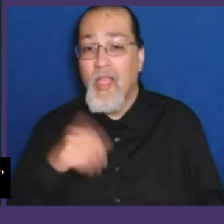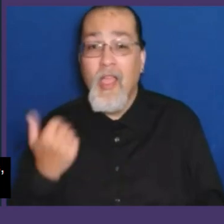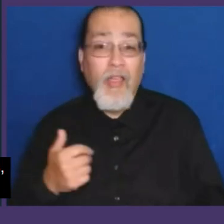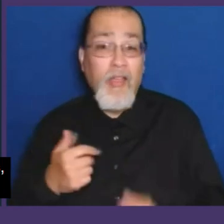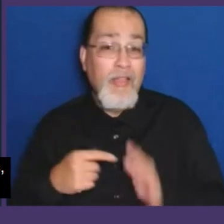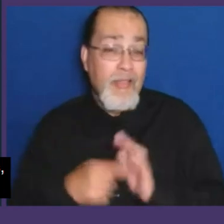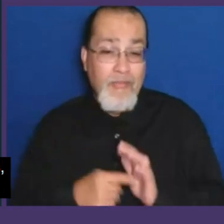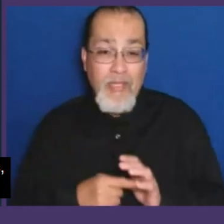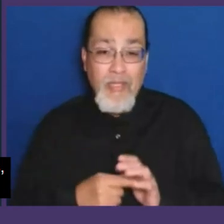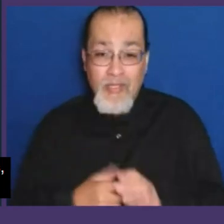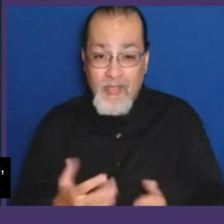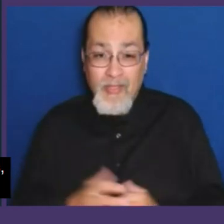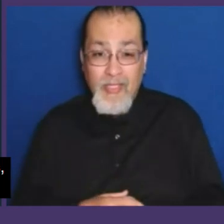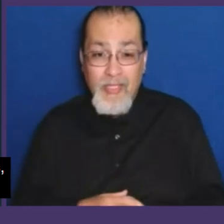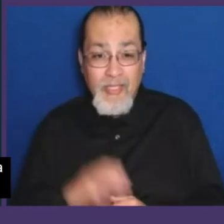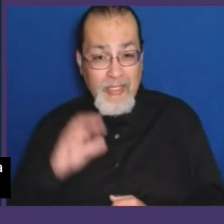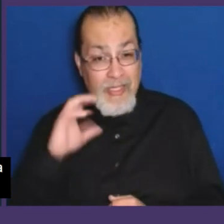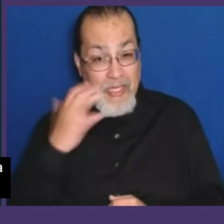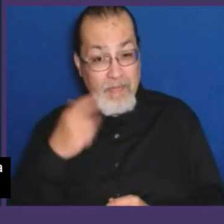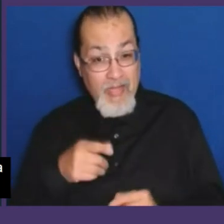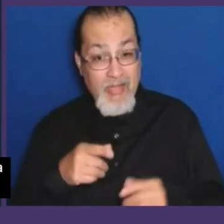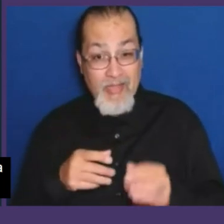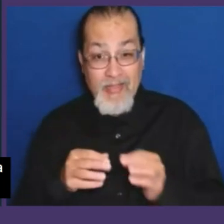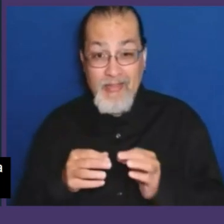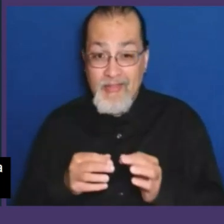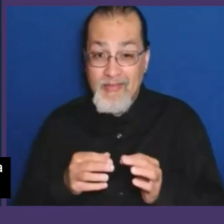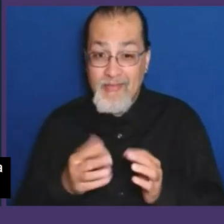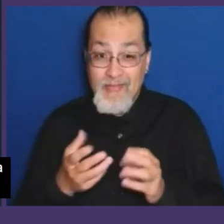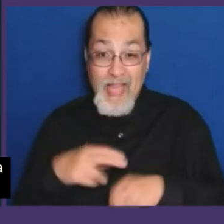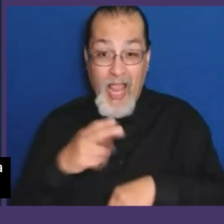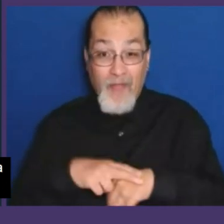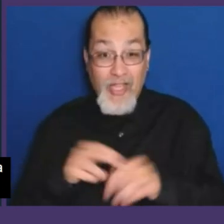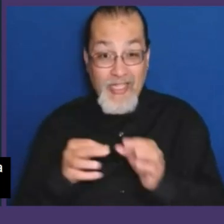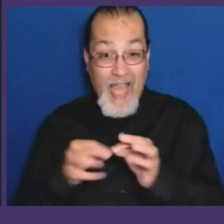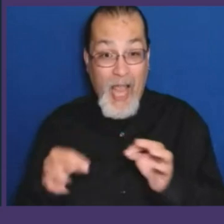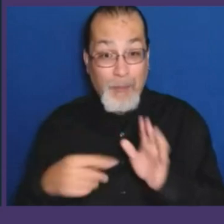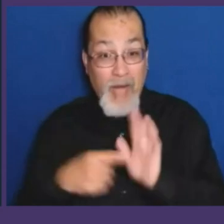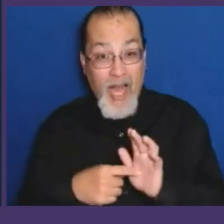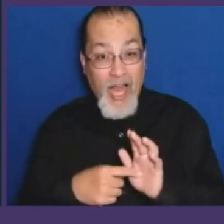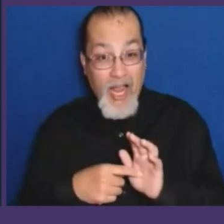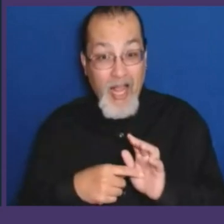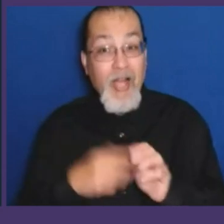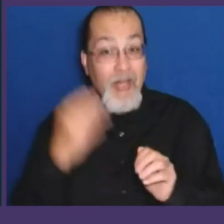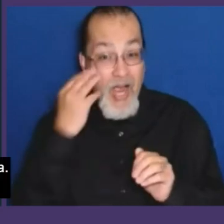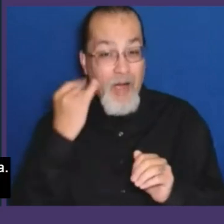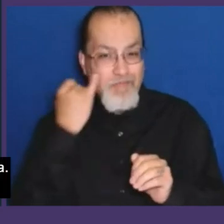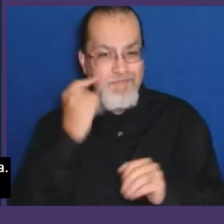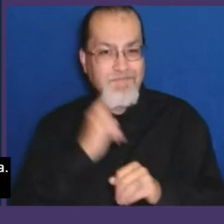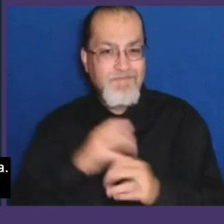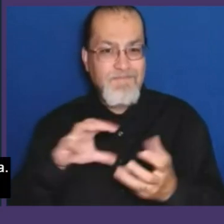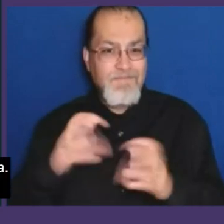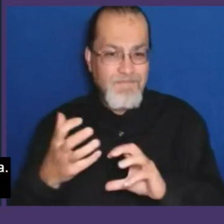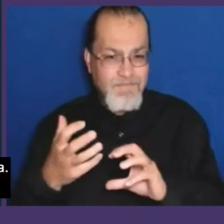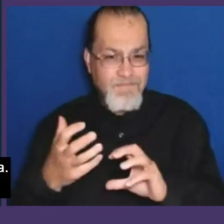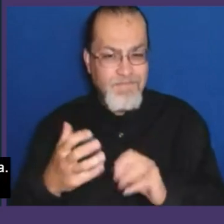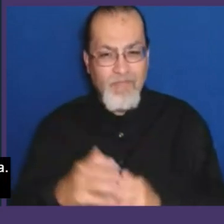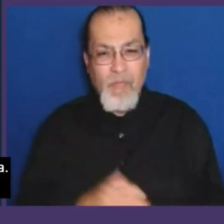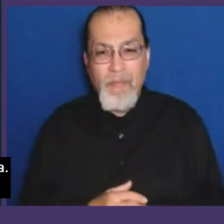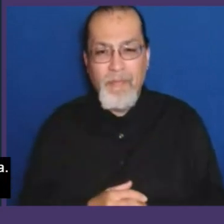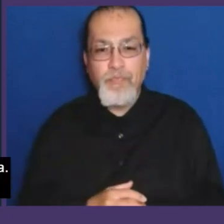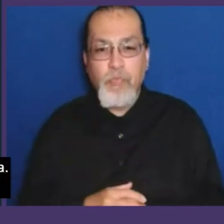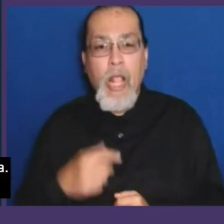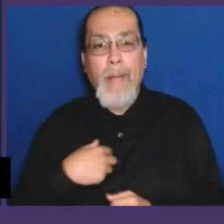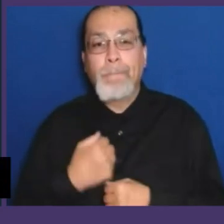as an example, say you ask the model to generate a poem that does not rhyme. And it might give you a poem, but it actually